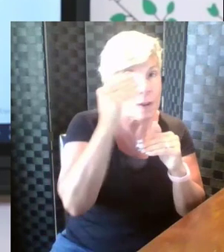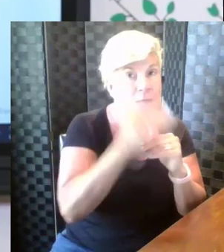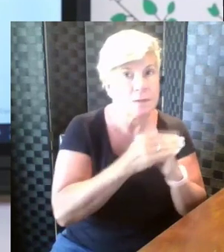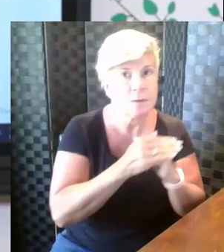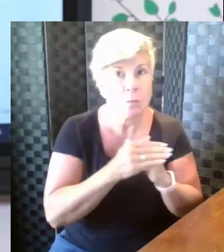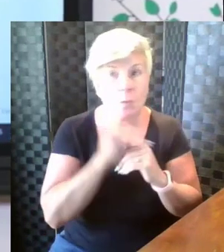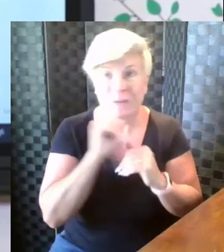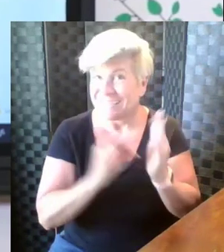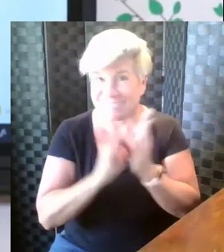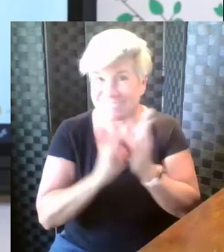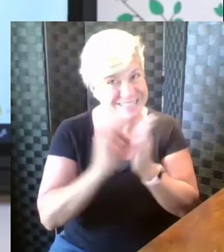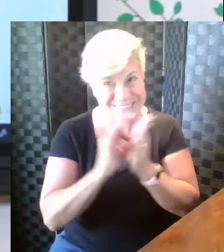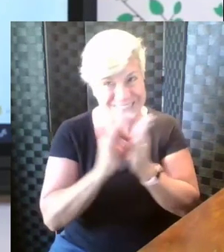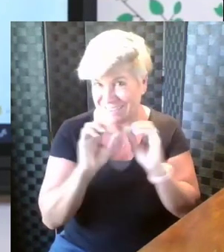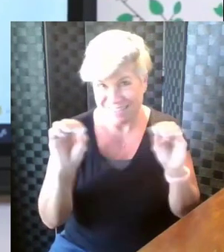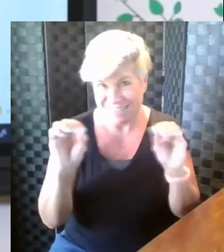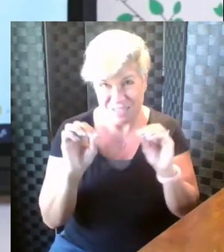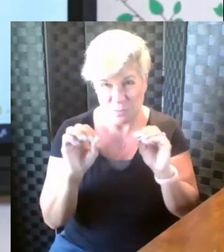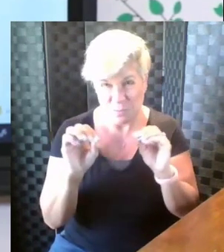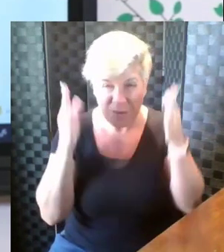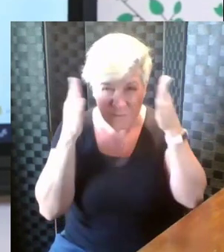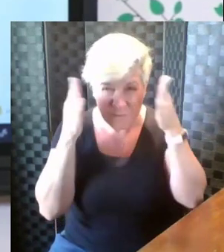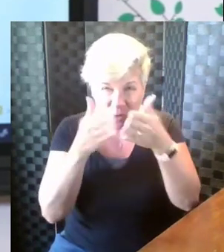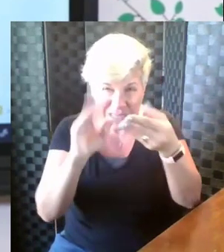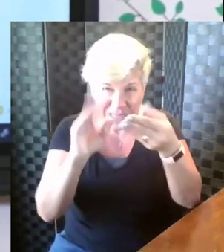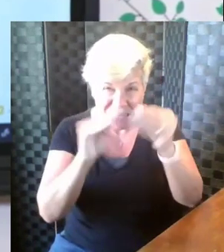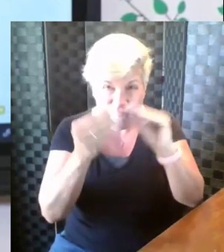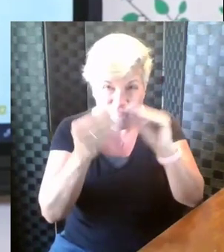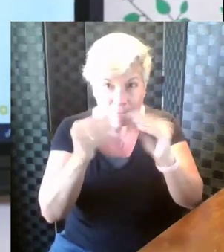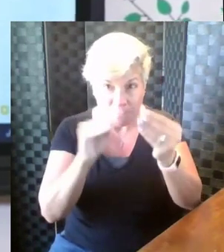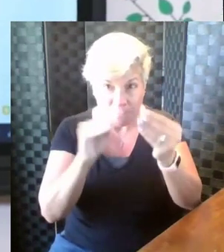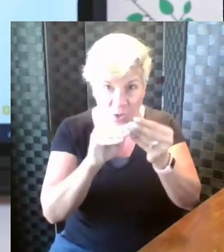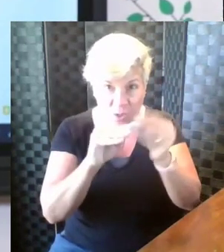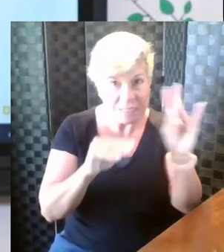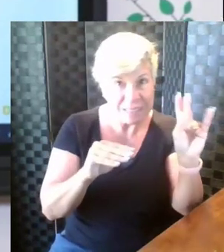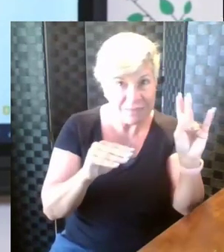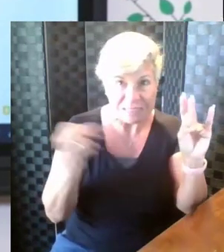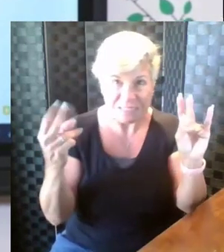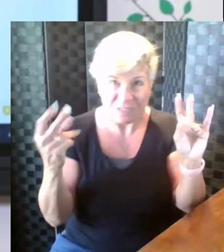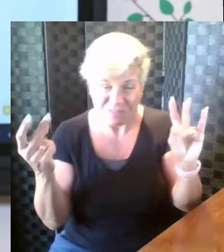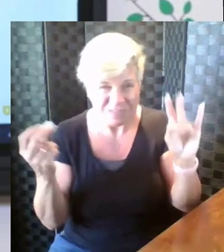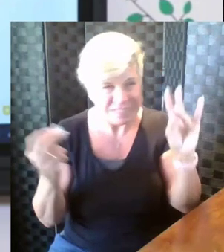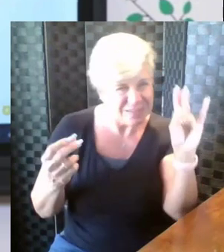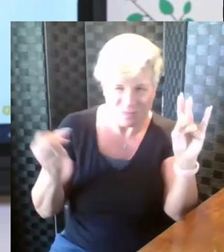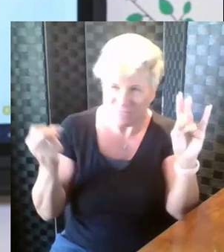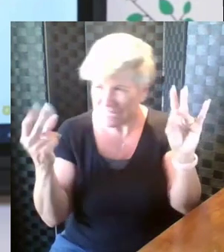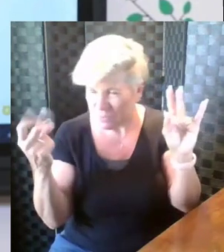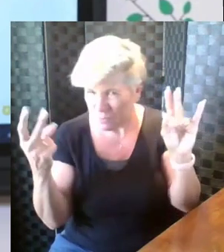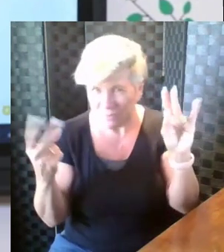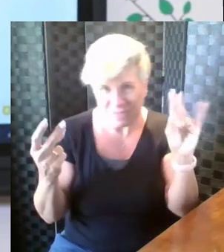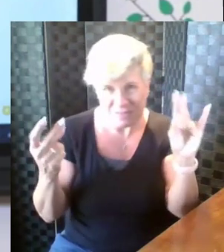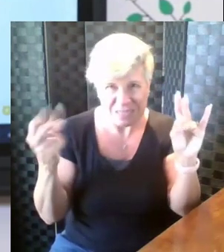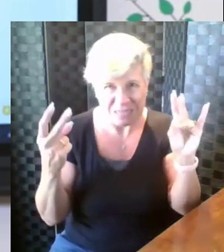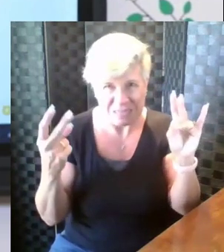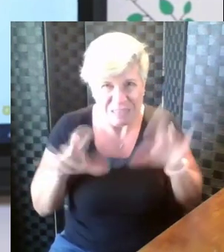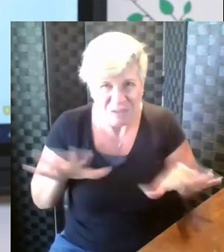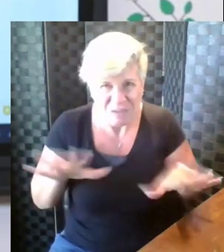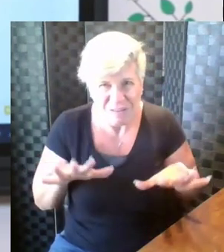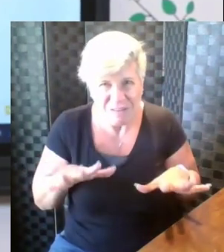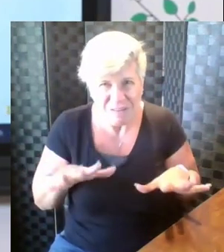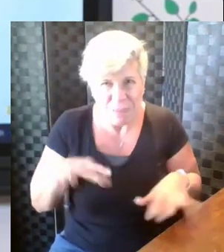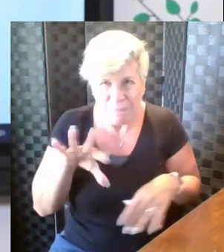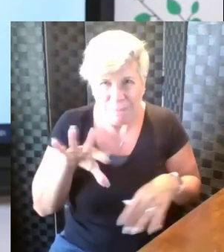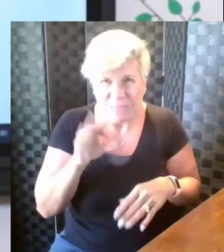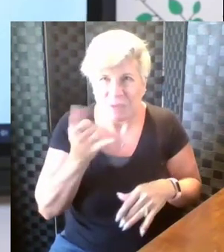or objects. We're really going to be focusing on just the numerals or the numbers. So I'm a little nervous that I'm going to pick the